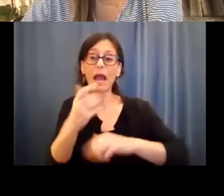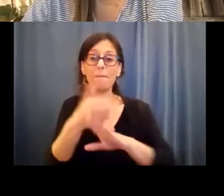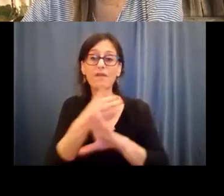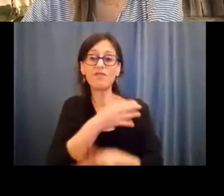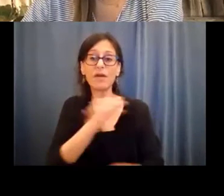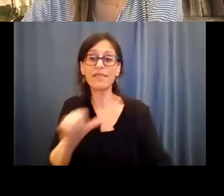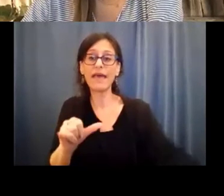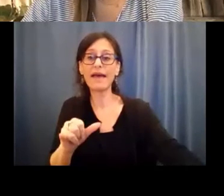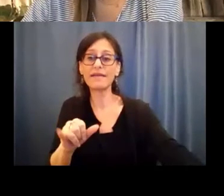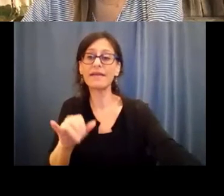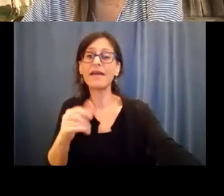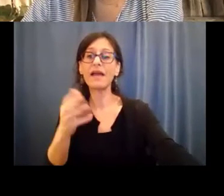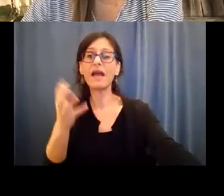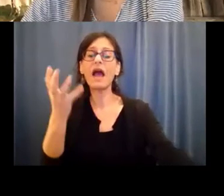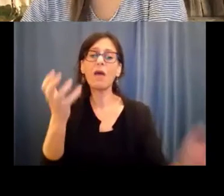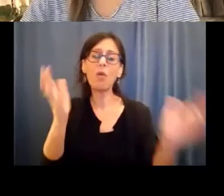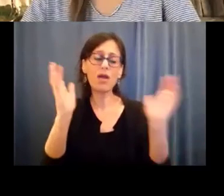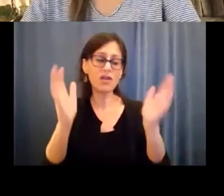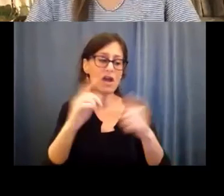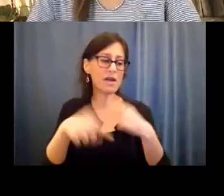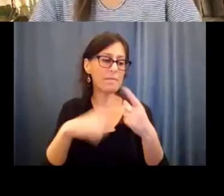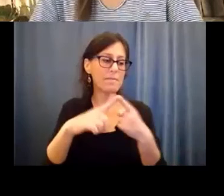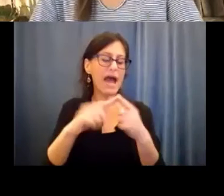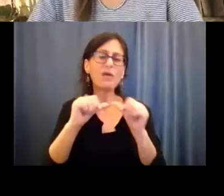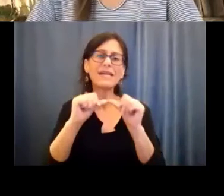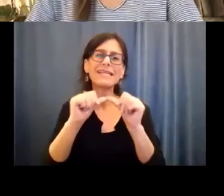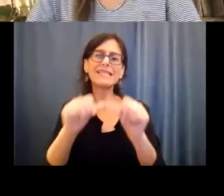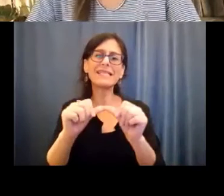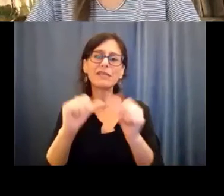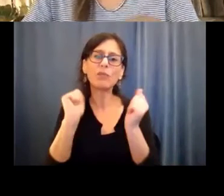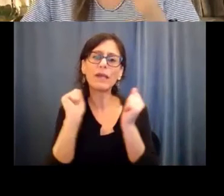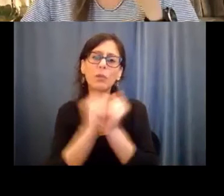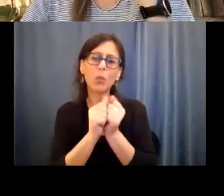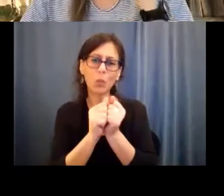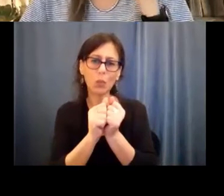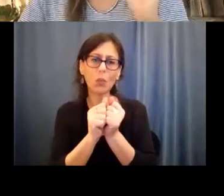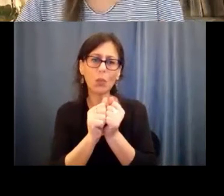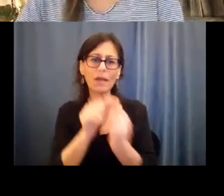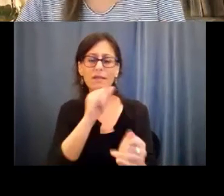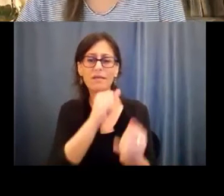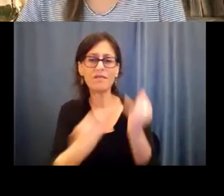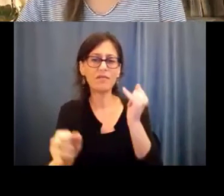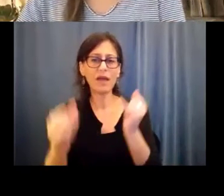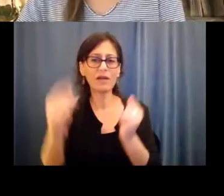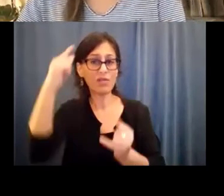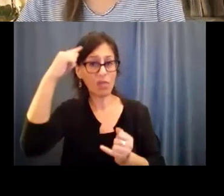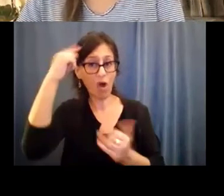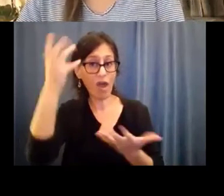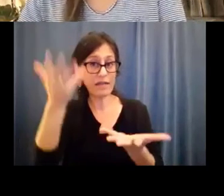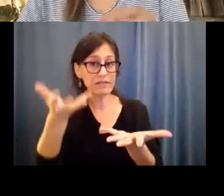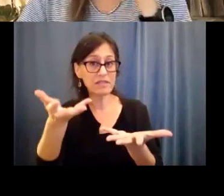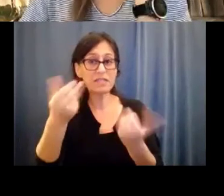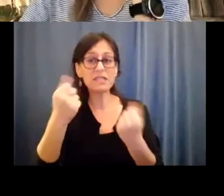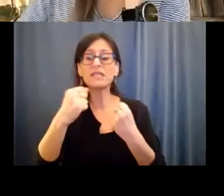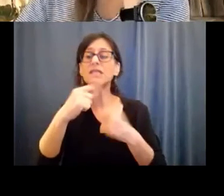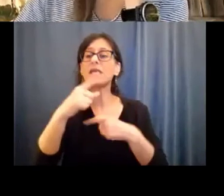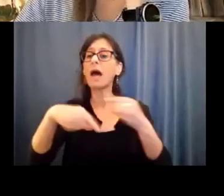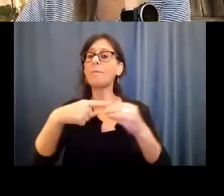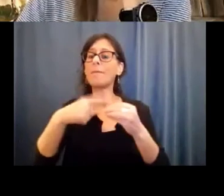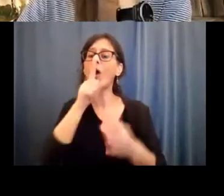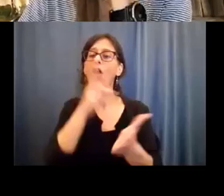time. Before we do, I want to talk about this, continuing on with final thoughts on